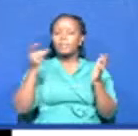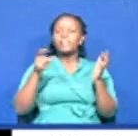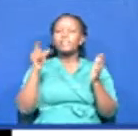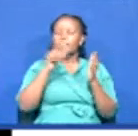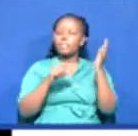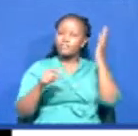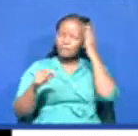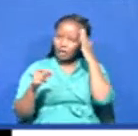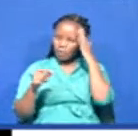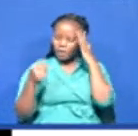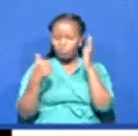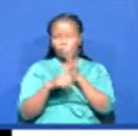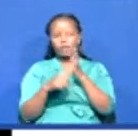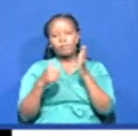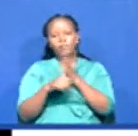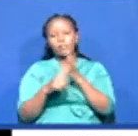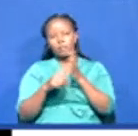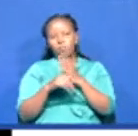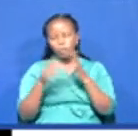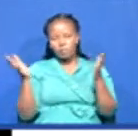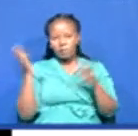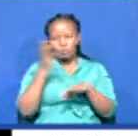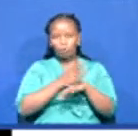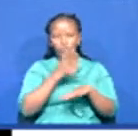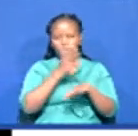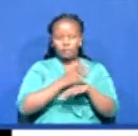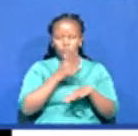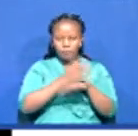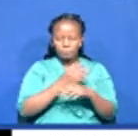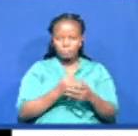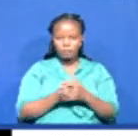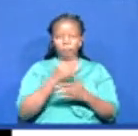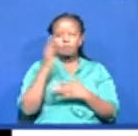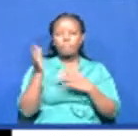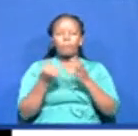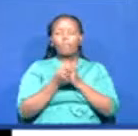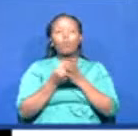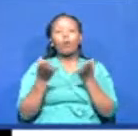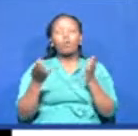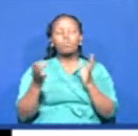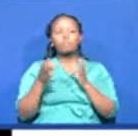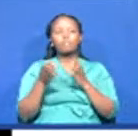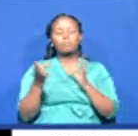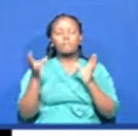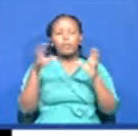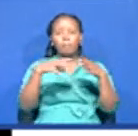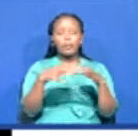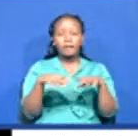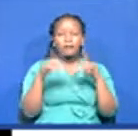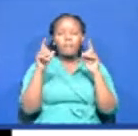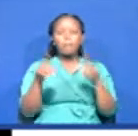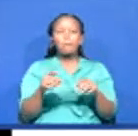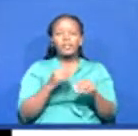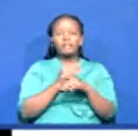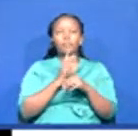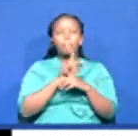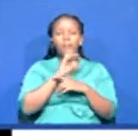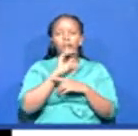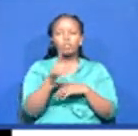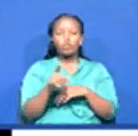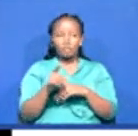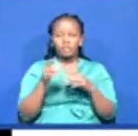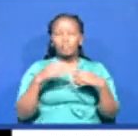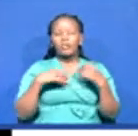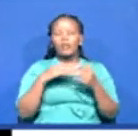problems of counterfeiting. All companies actually need to make sure that they trademark, that their trademarks are adequately